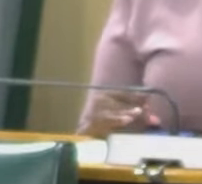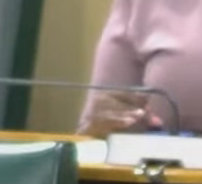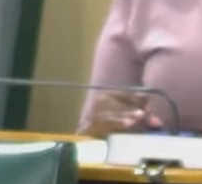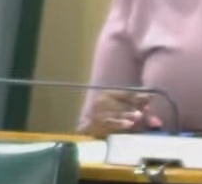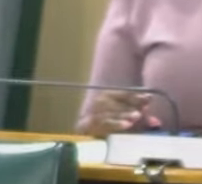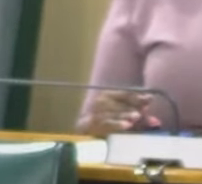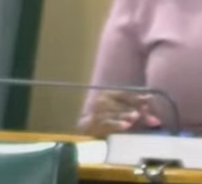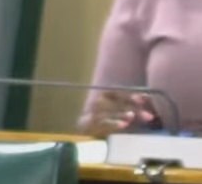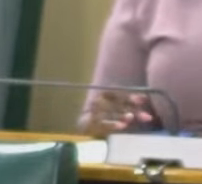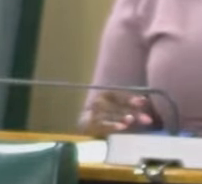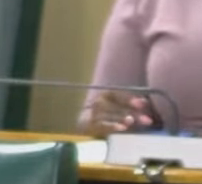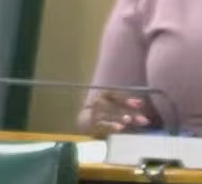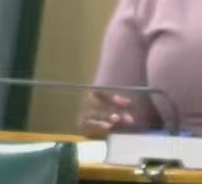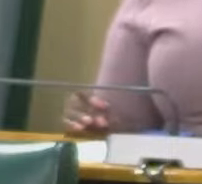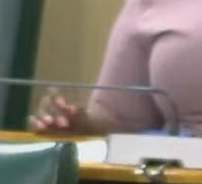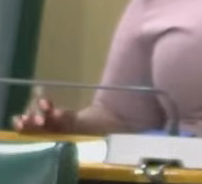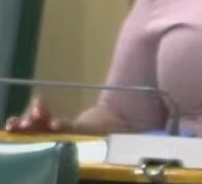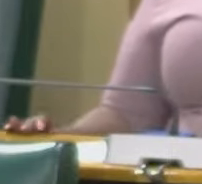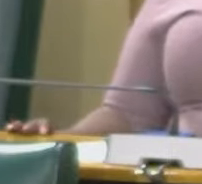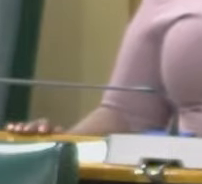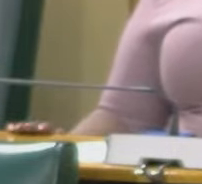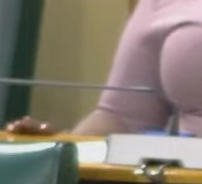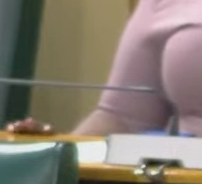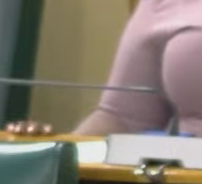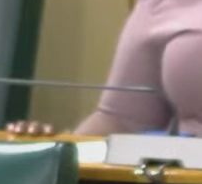has responsibility to the shadow.